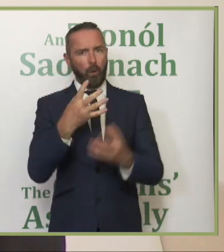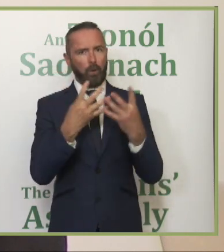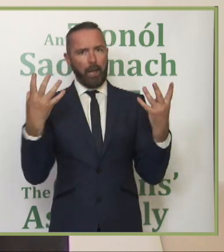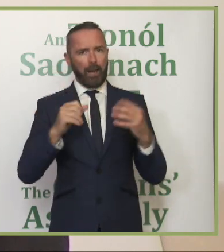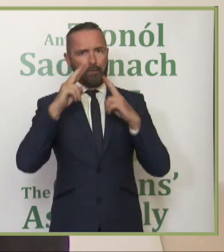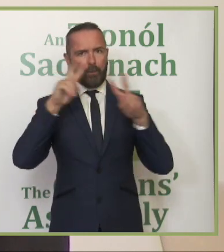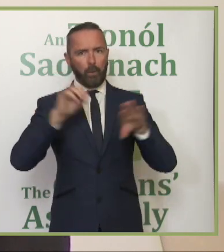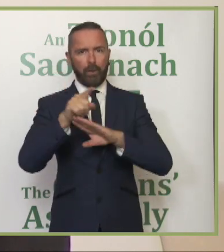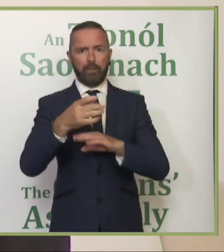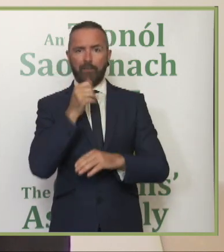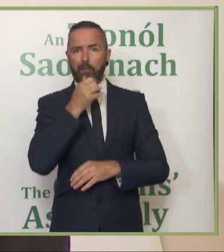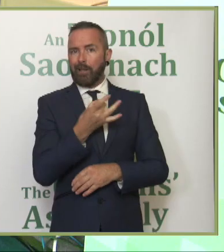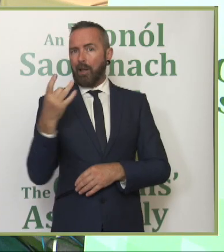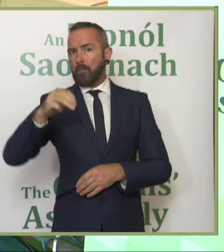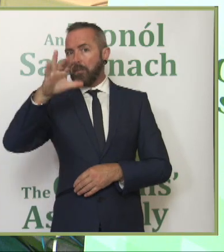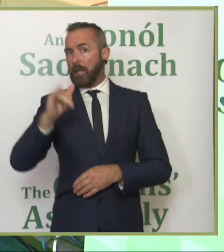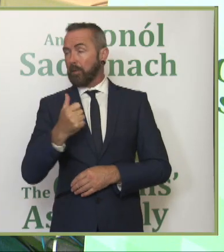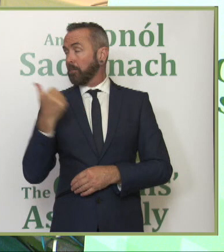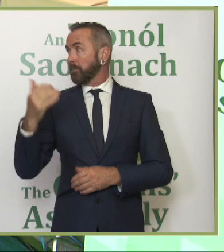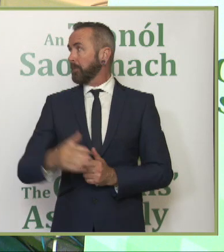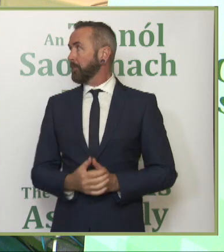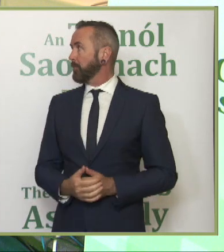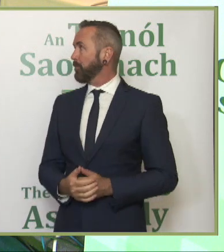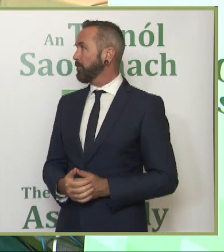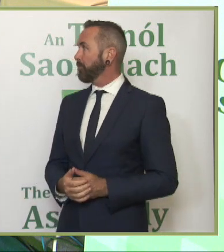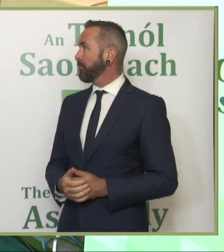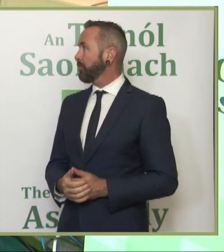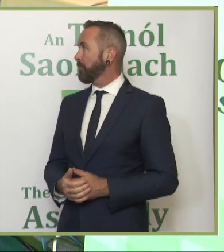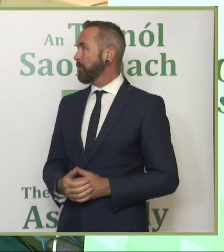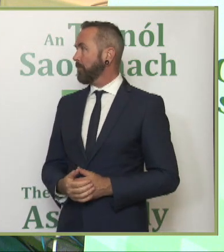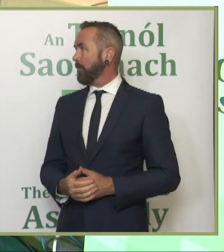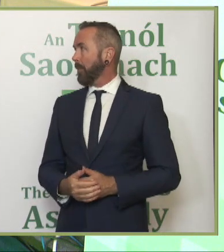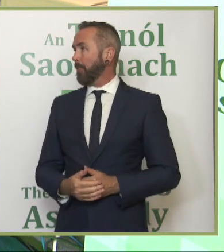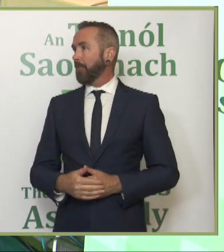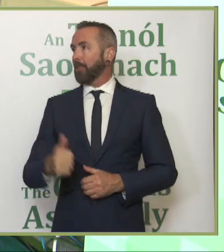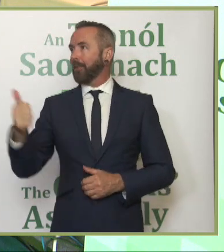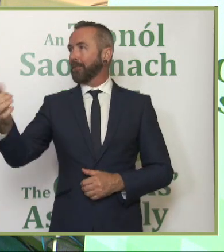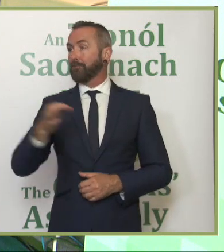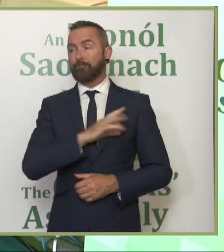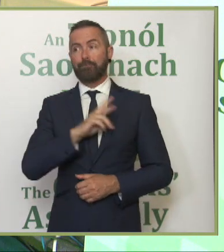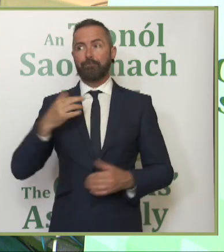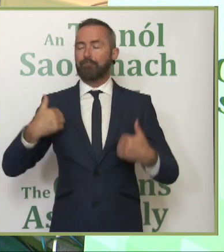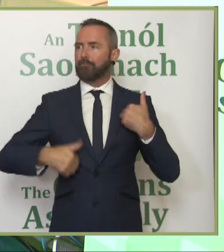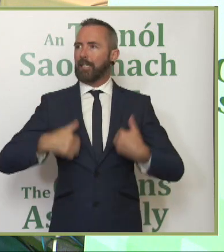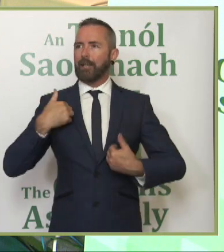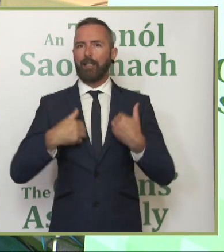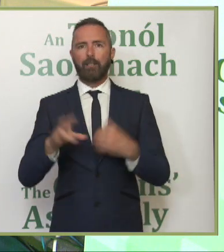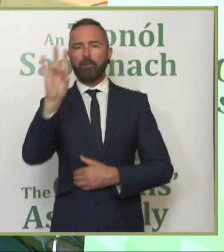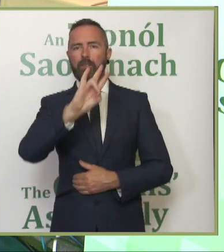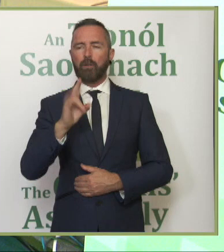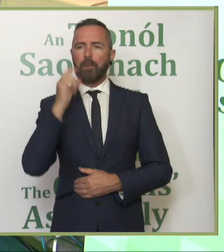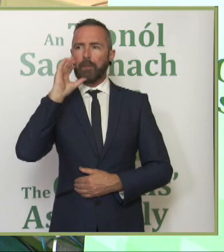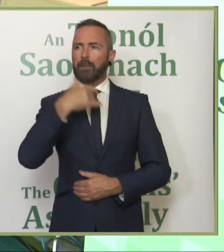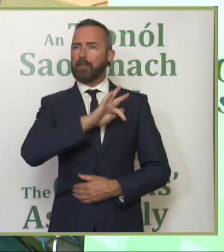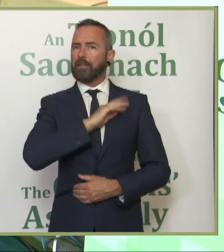Mary first of all, please, if that's okay, Mary. Oh yeah, that's hi. That's a very interesting question. I suppose